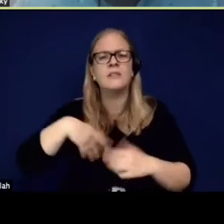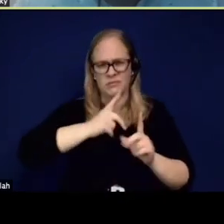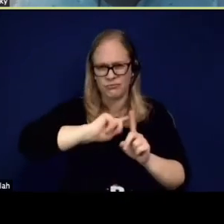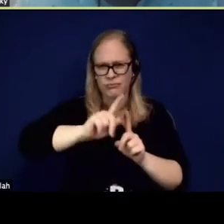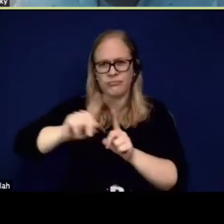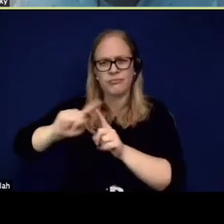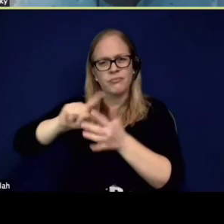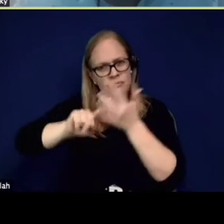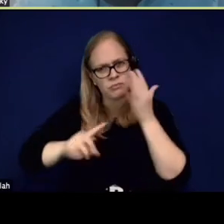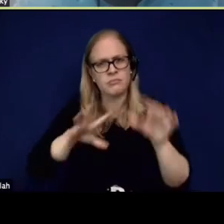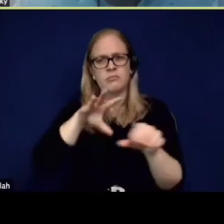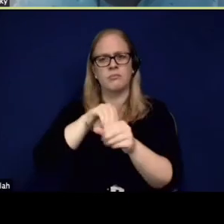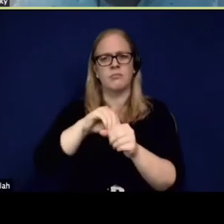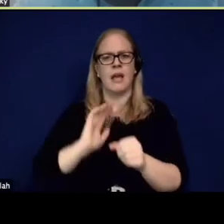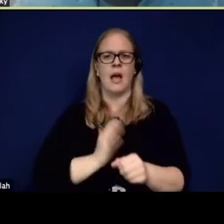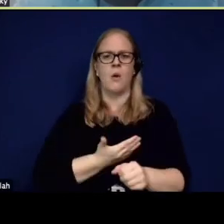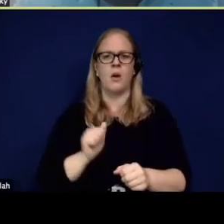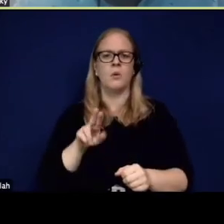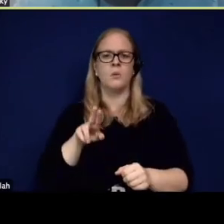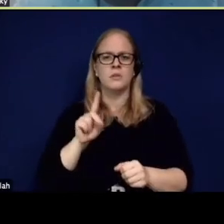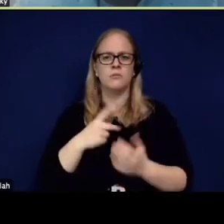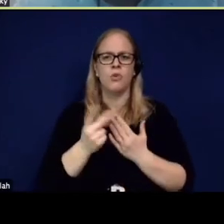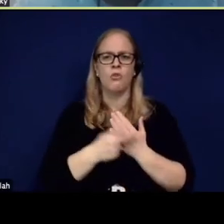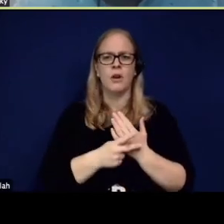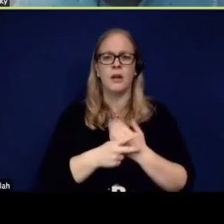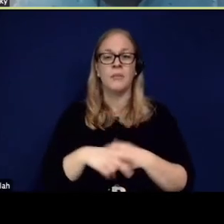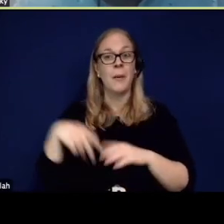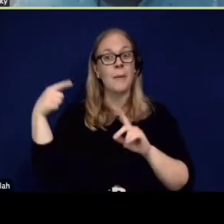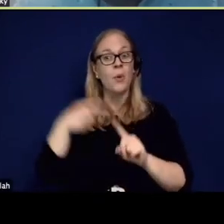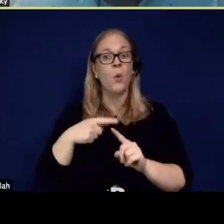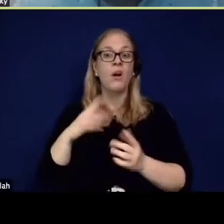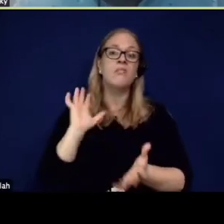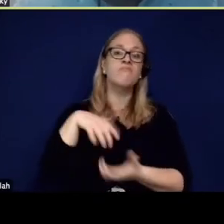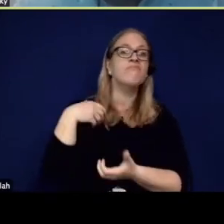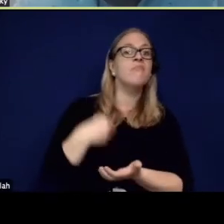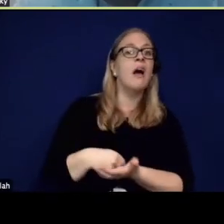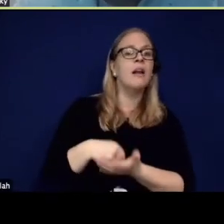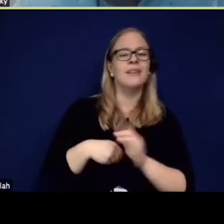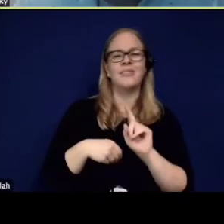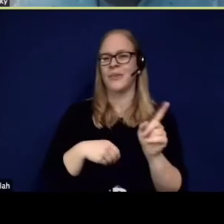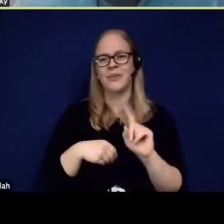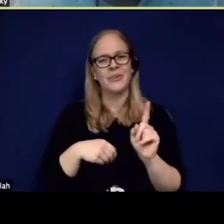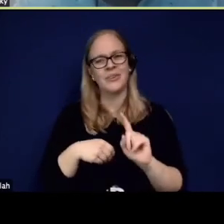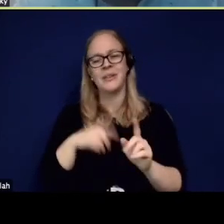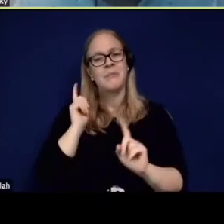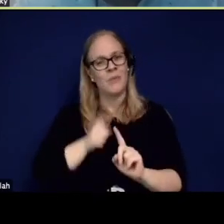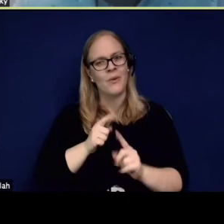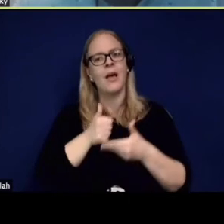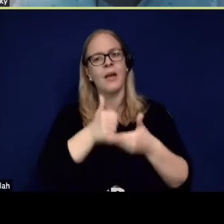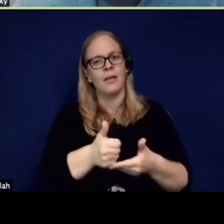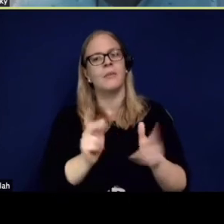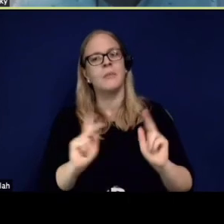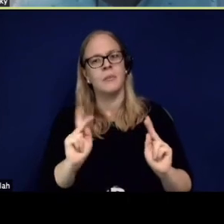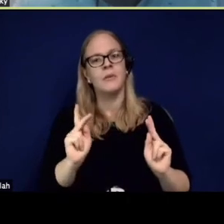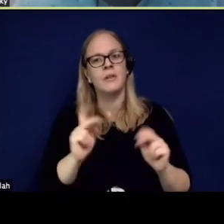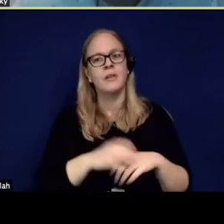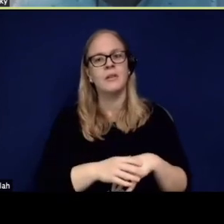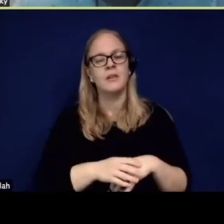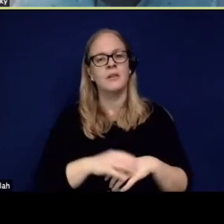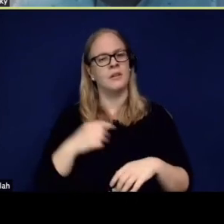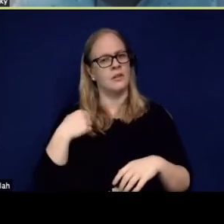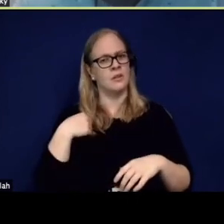learn. It's not about making money, it's about helping people. So committed to serve the best interests of the